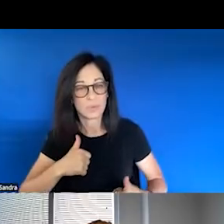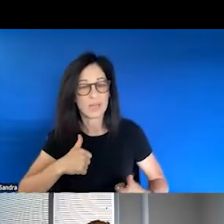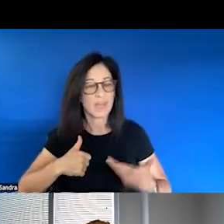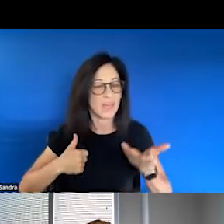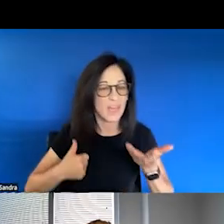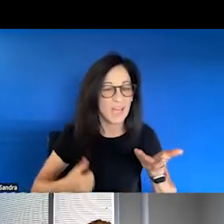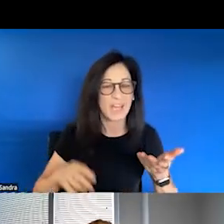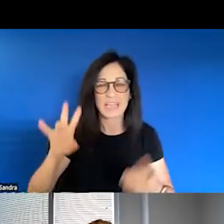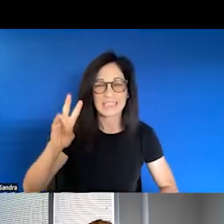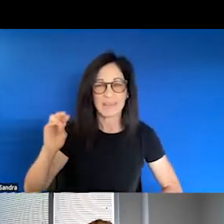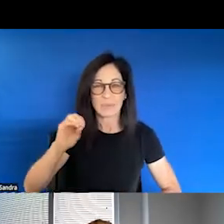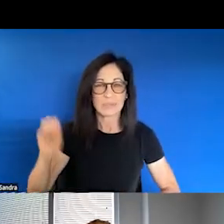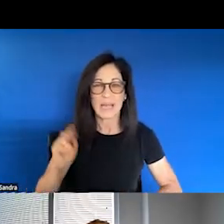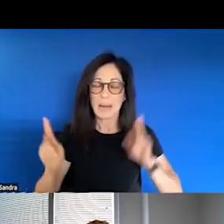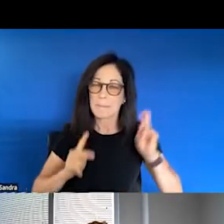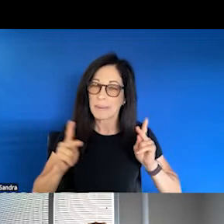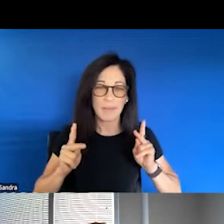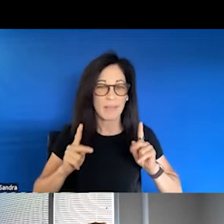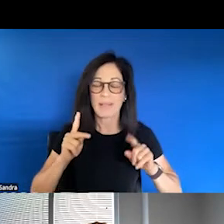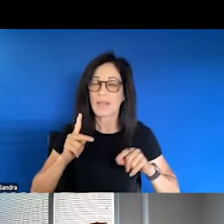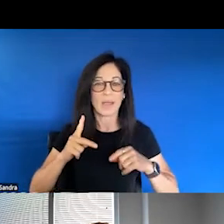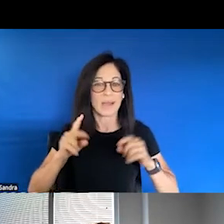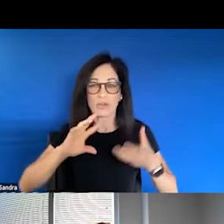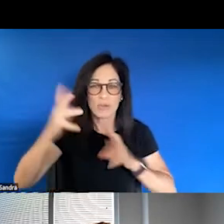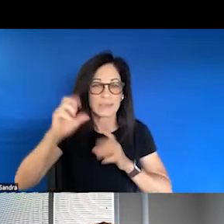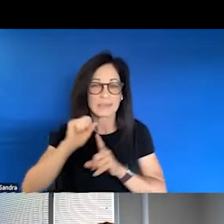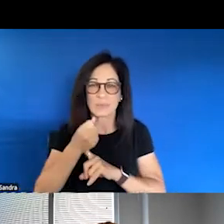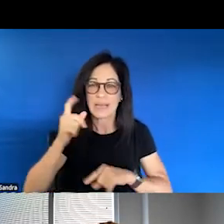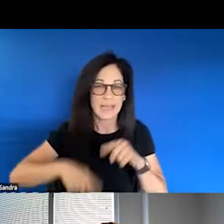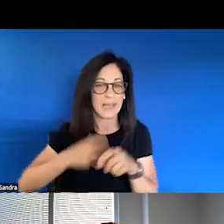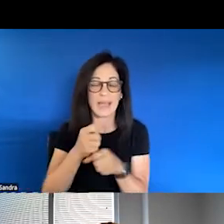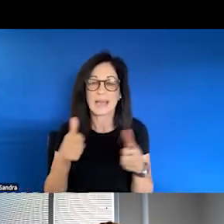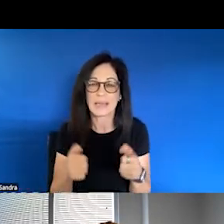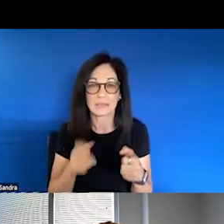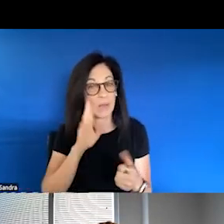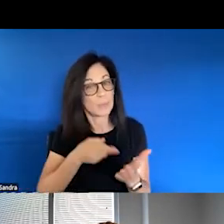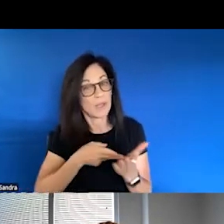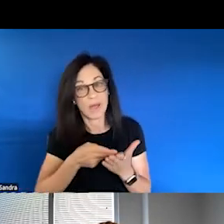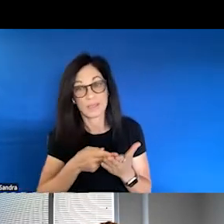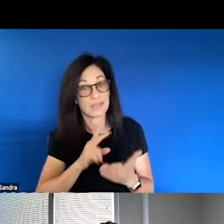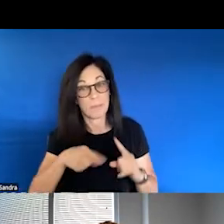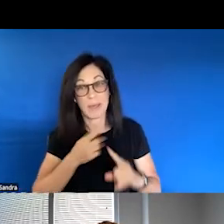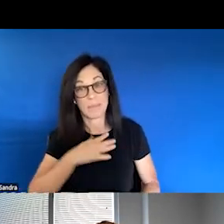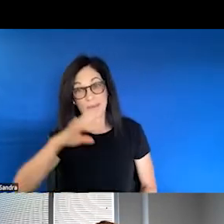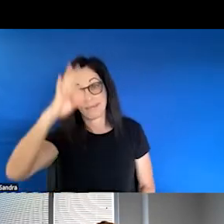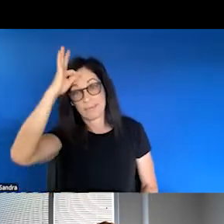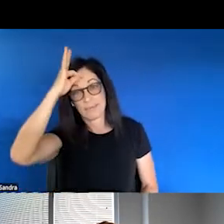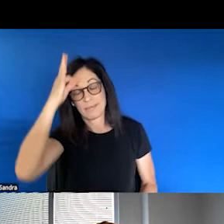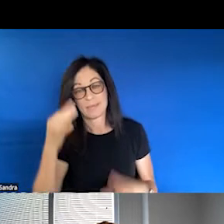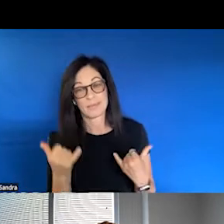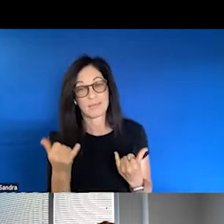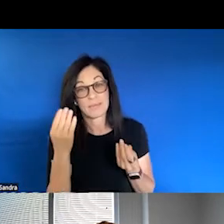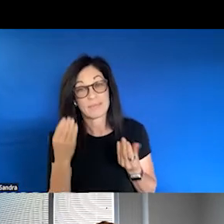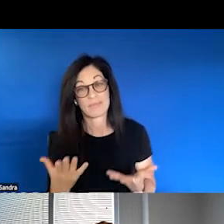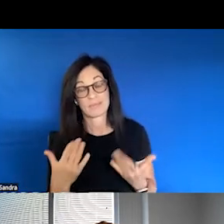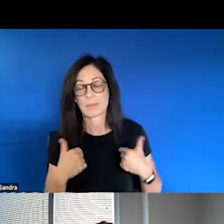get text. And I, gonna totally be honest about my ignorance of that. How are